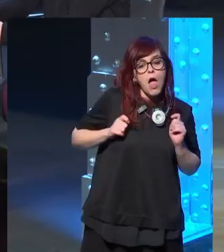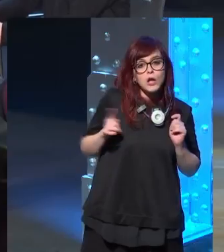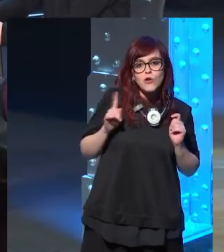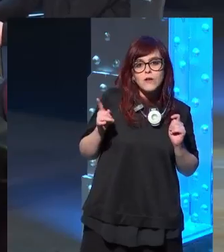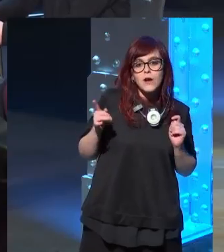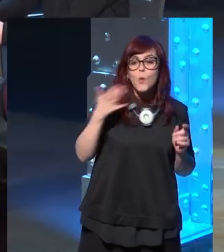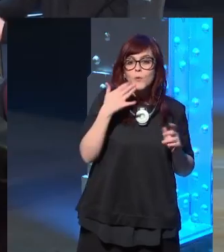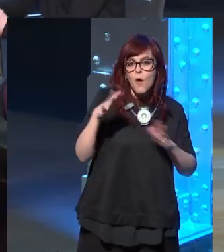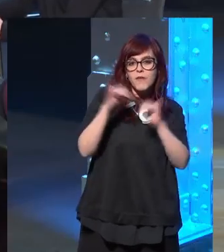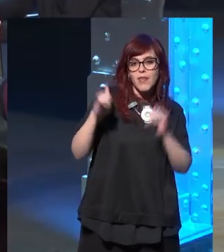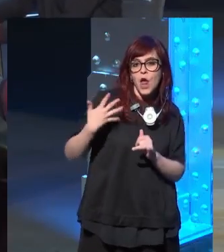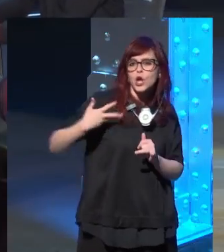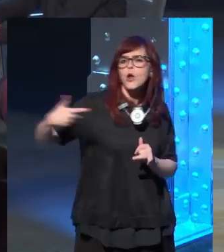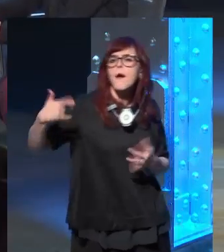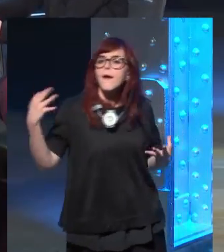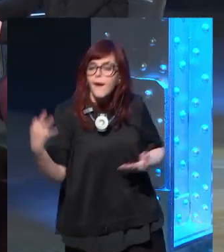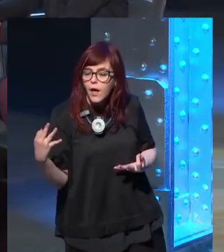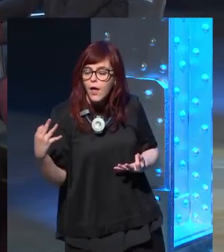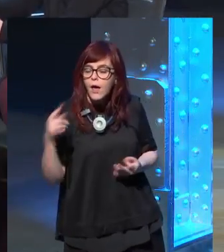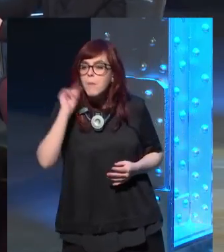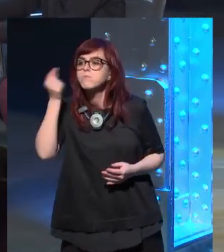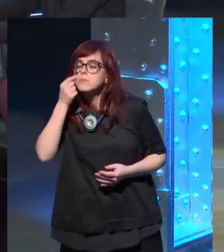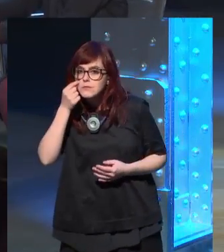we probably have, bad habits or